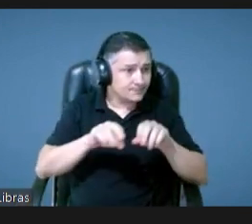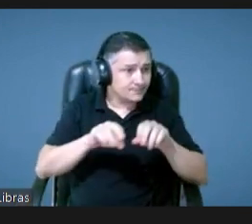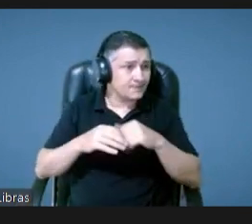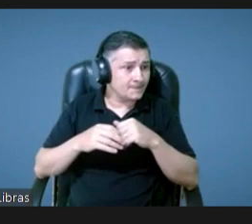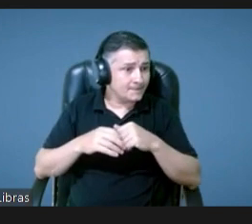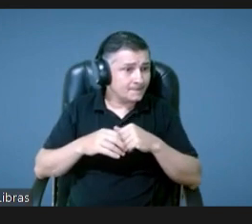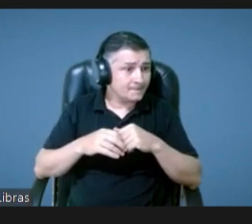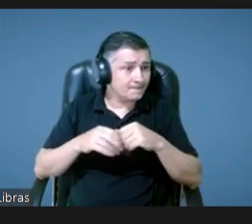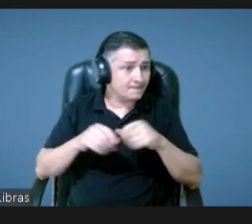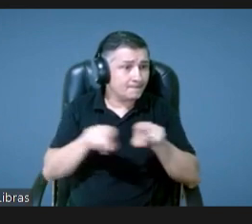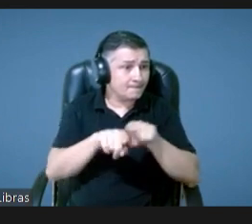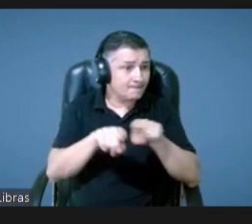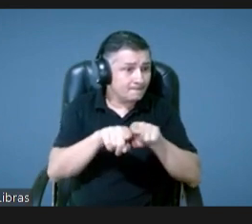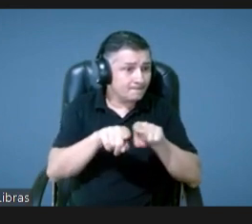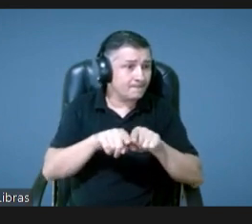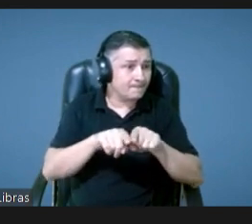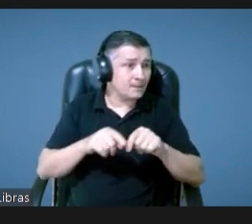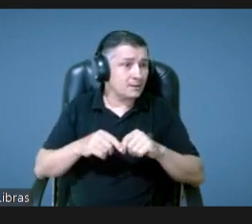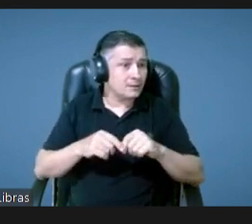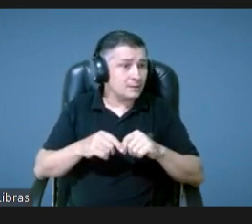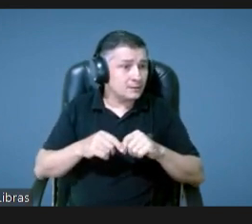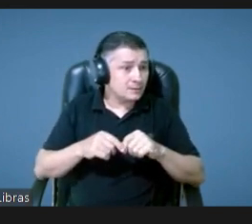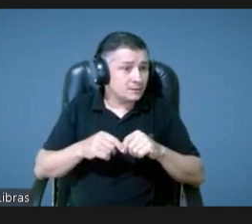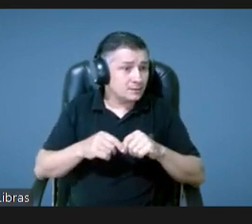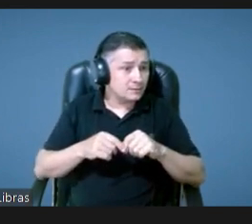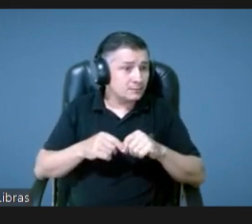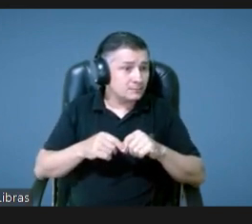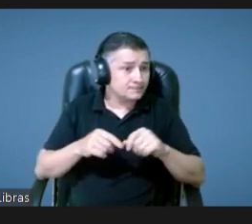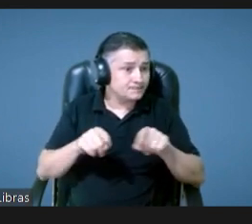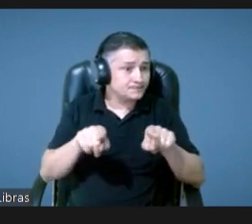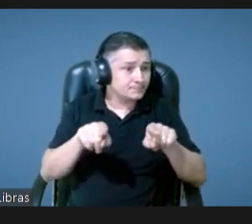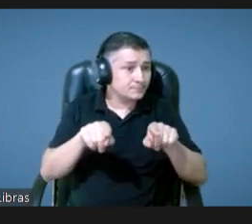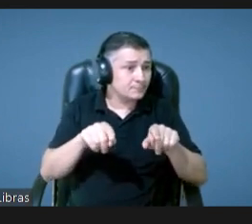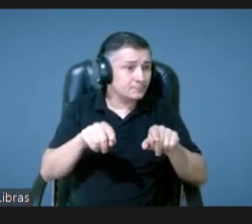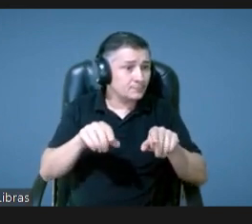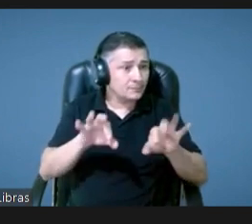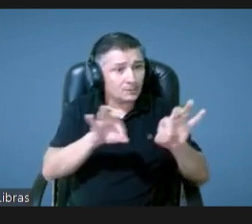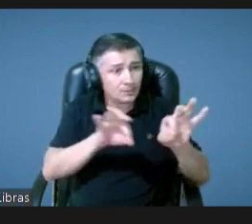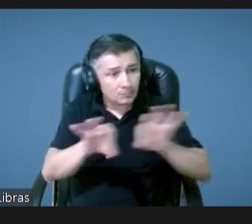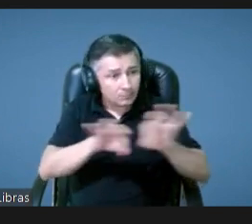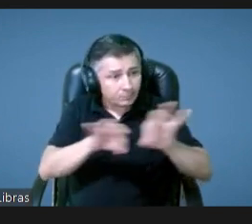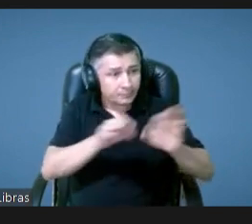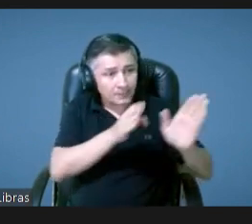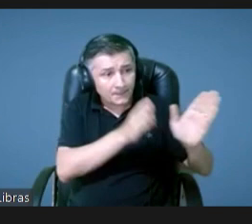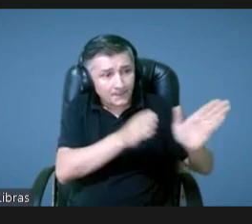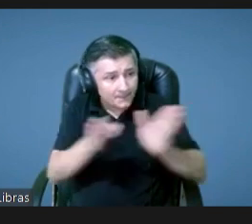the outlook of the market at this time for new development projects.